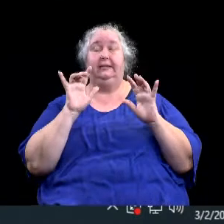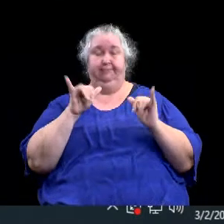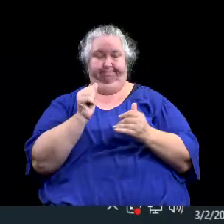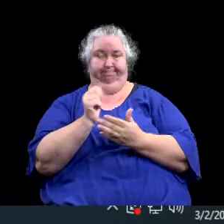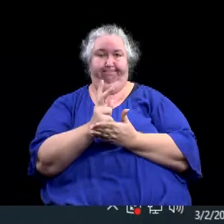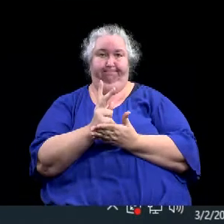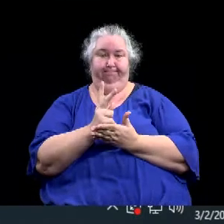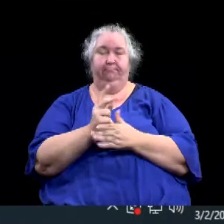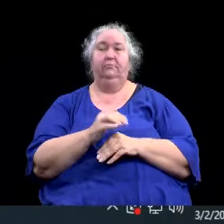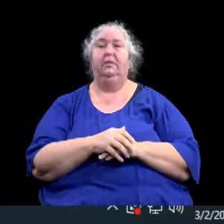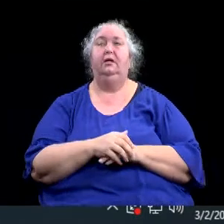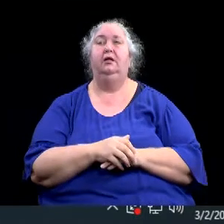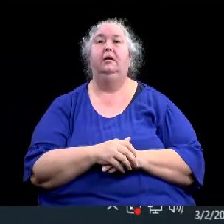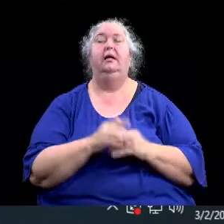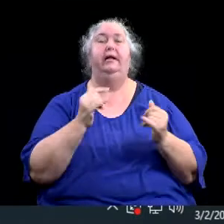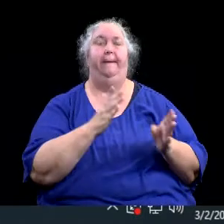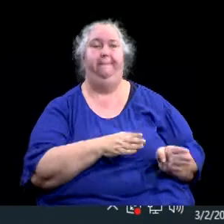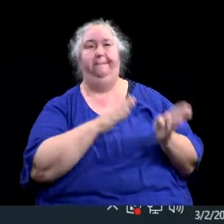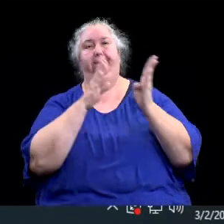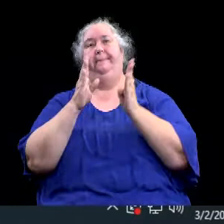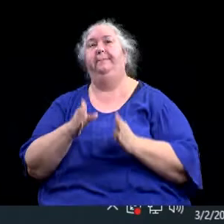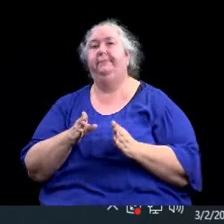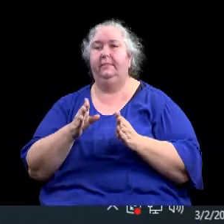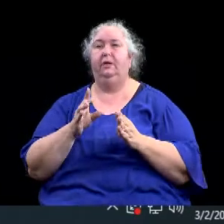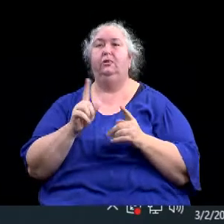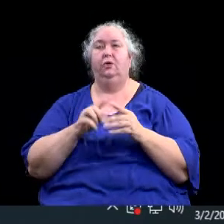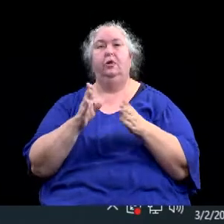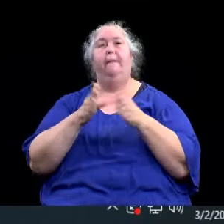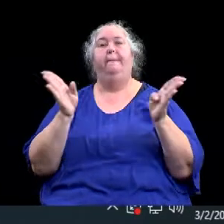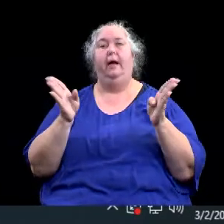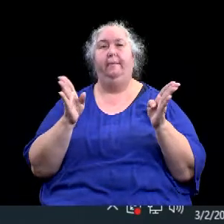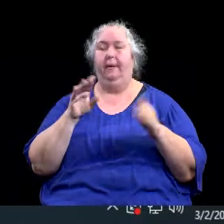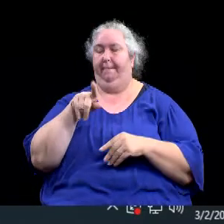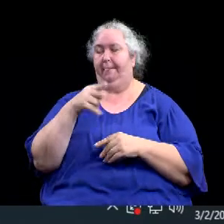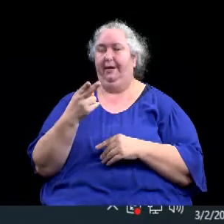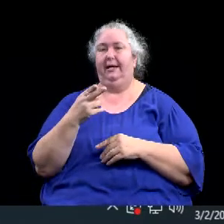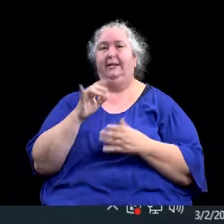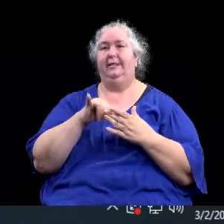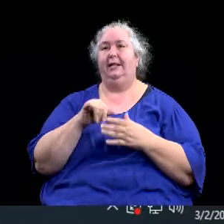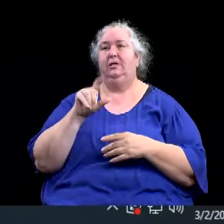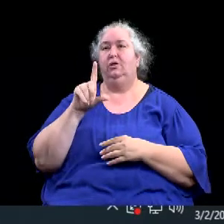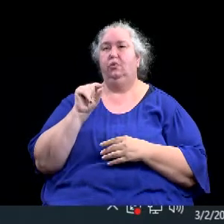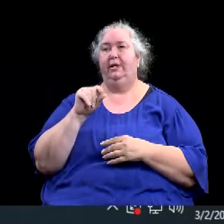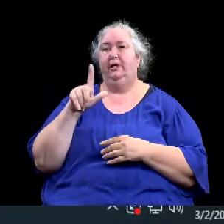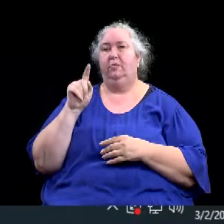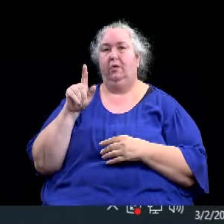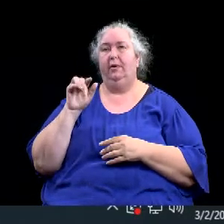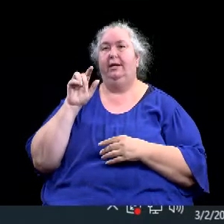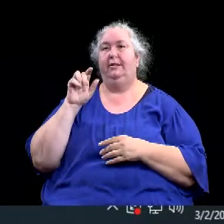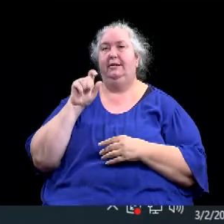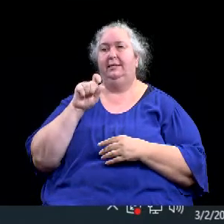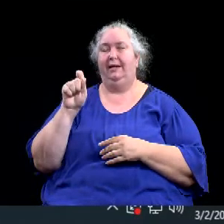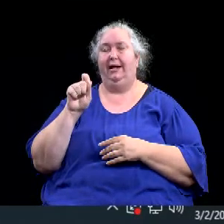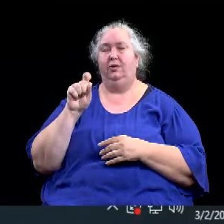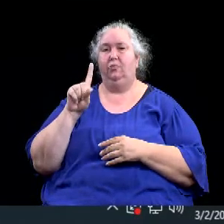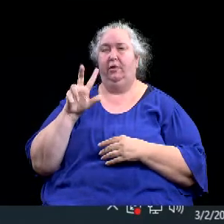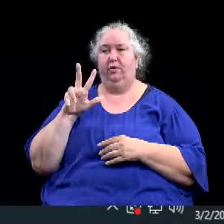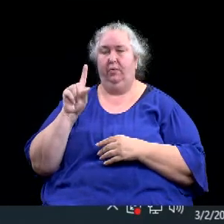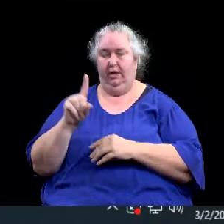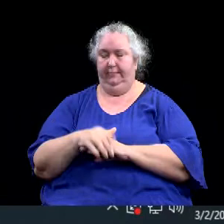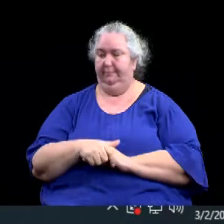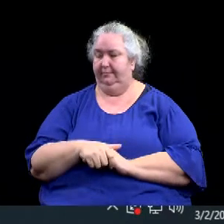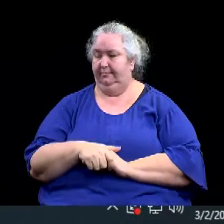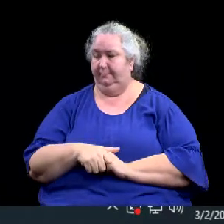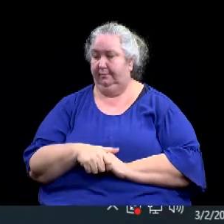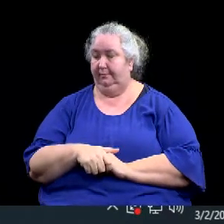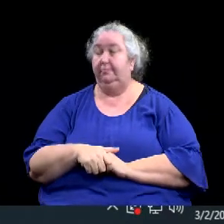public hearing. The first public hearing we have tonight is public hearing 2021-131. Honorable Mayor, members of the council, this is a public hearing to